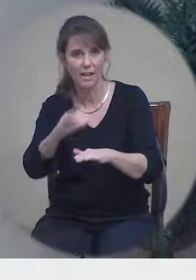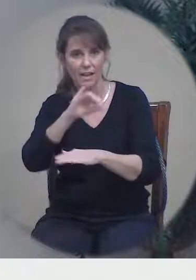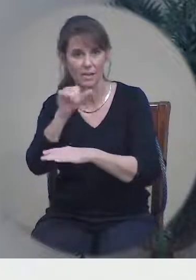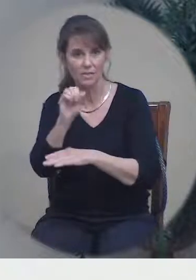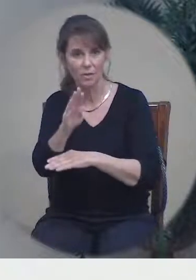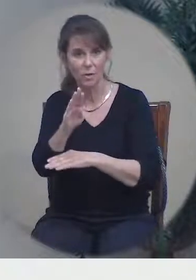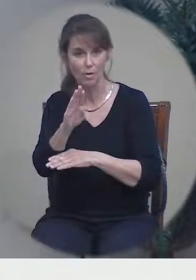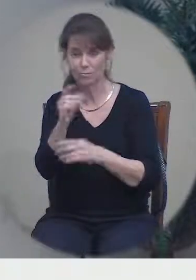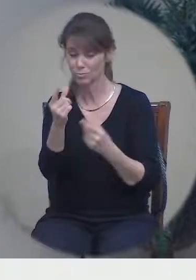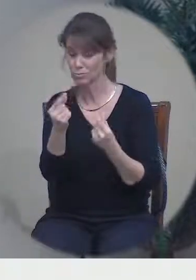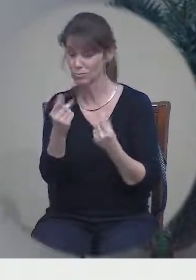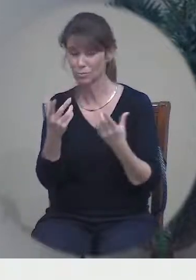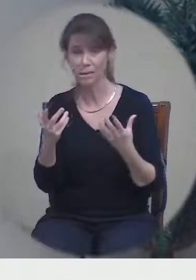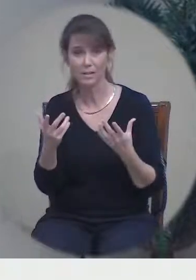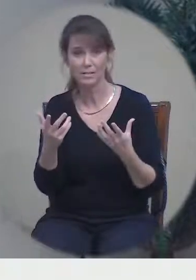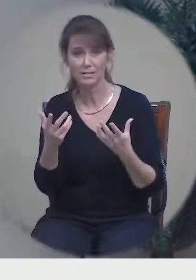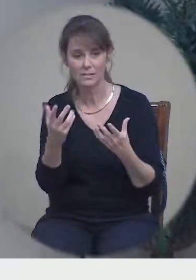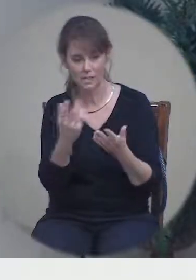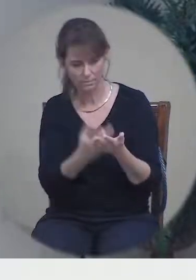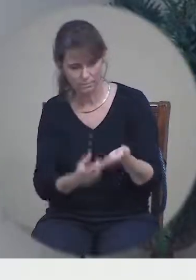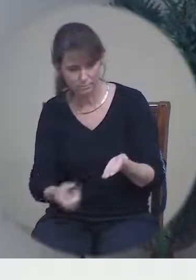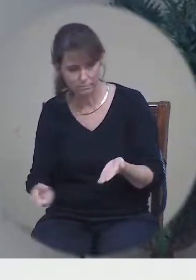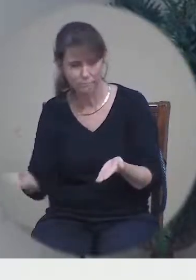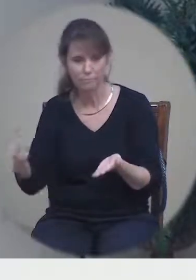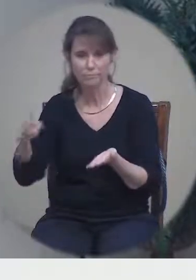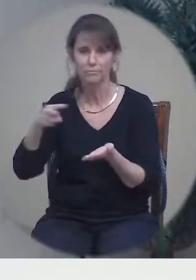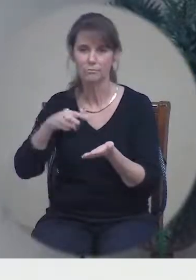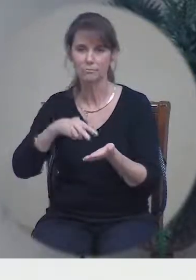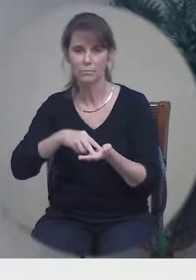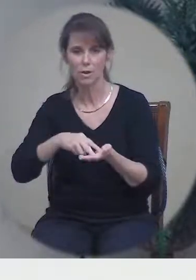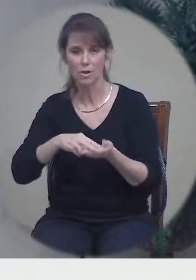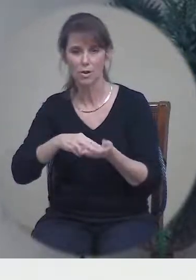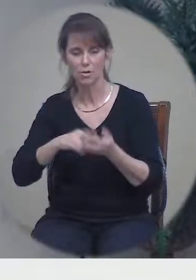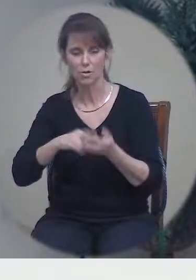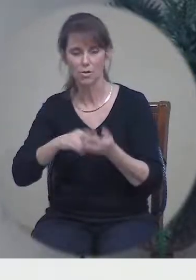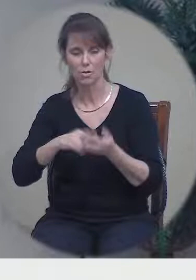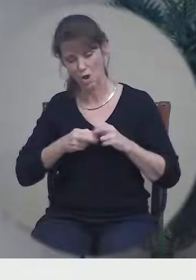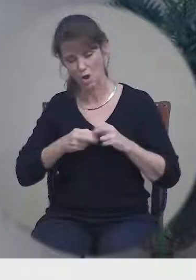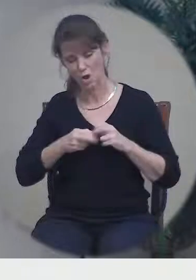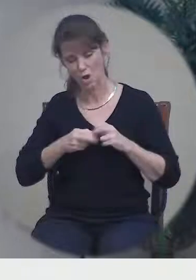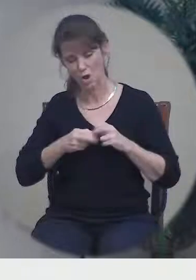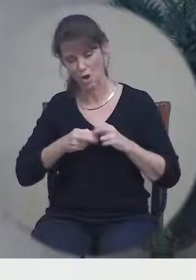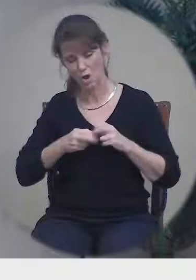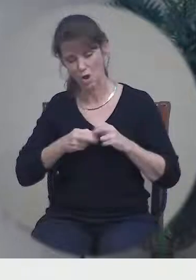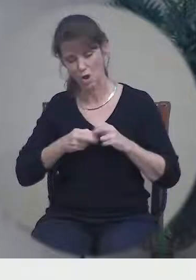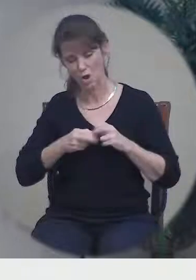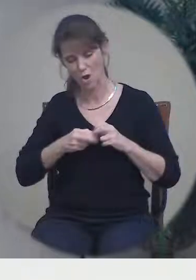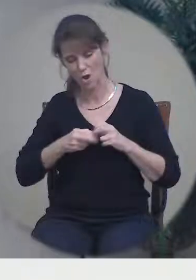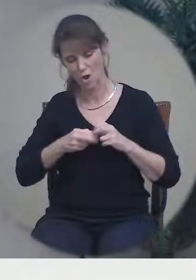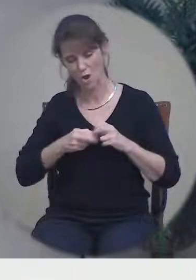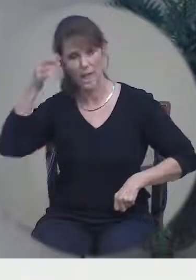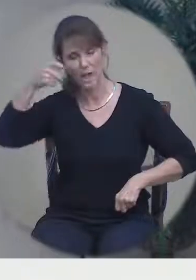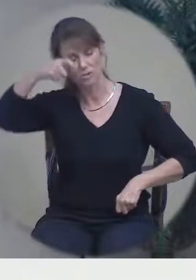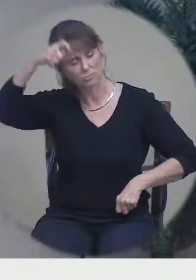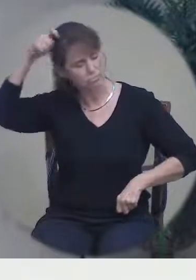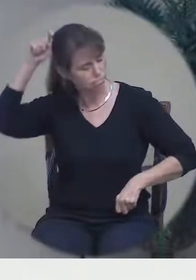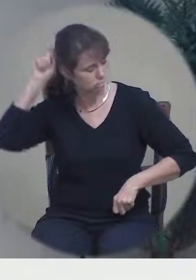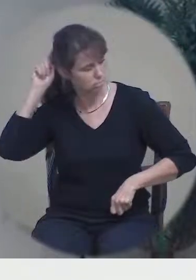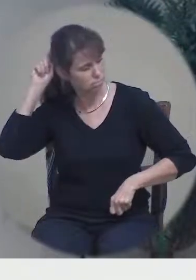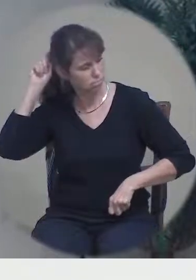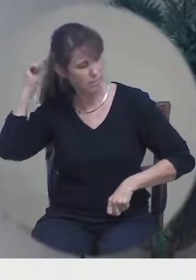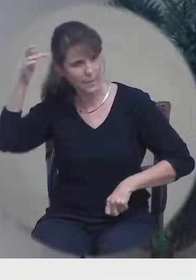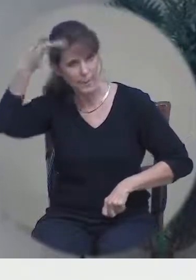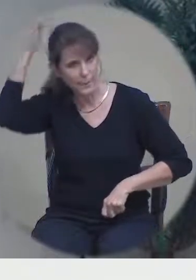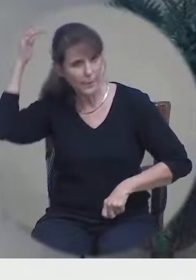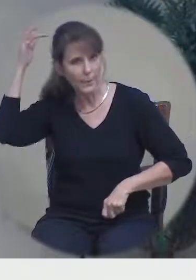in verse 20, then Job arose, tore his robe, shaved his head, he fell to the ground, and he